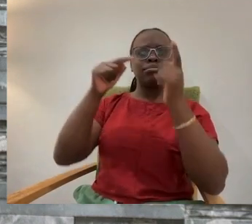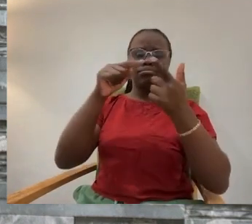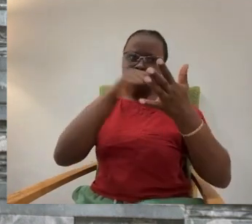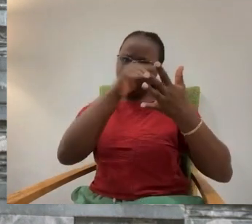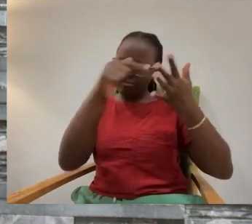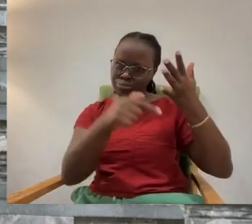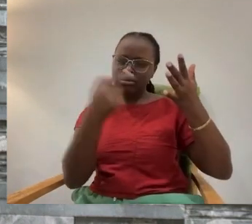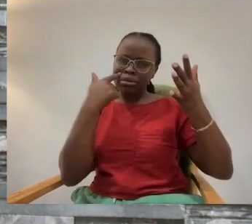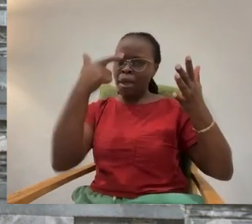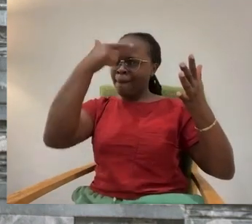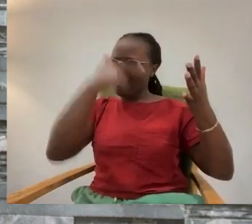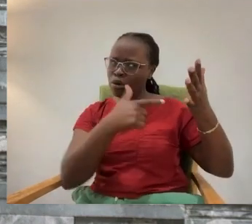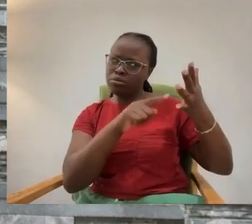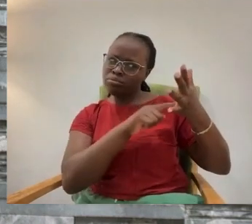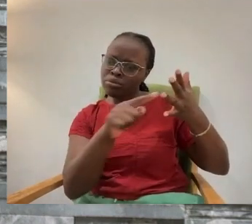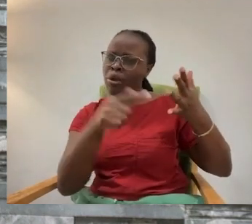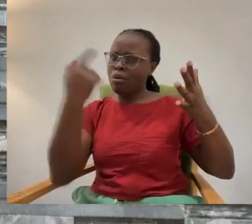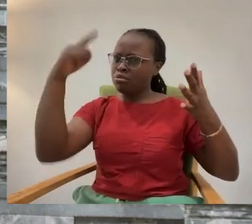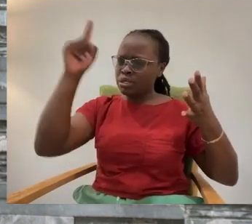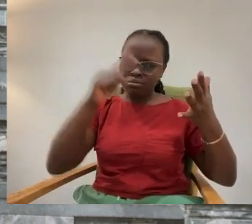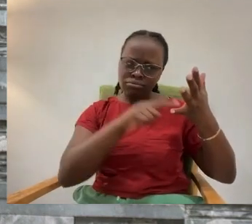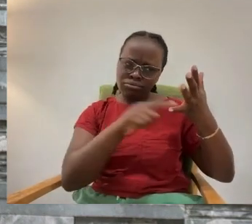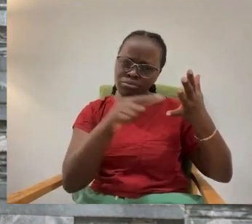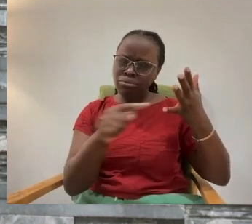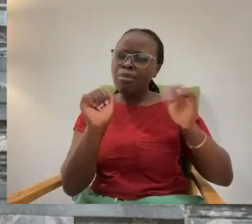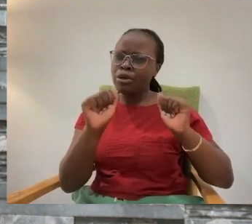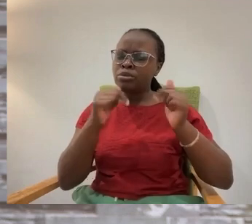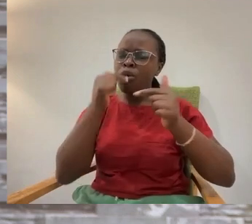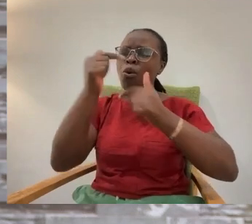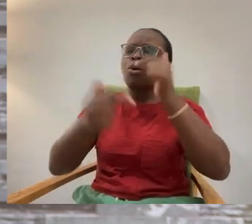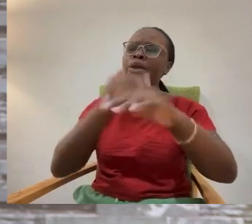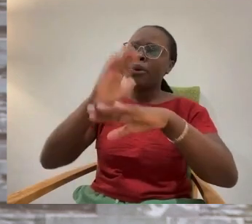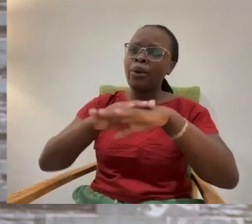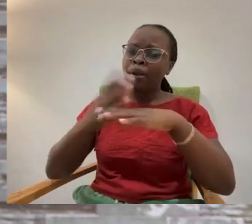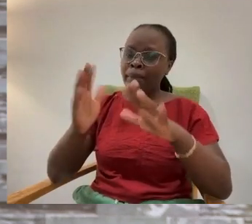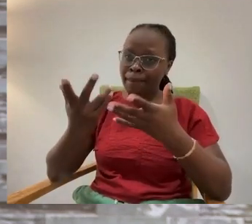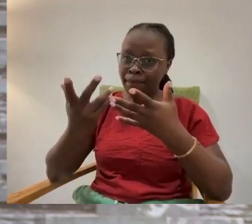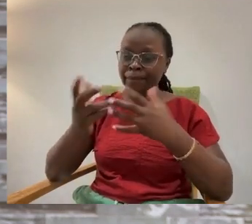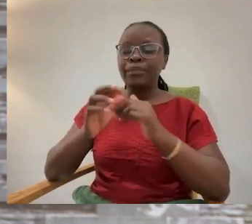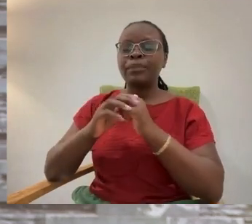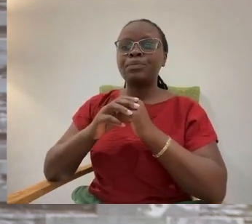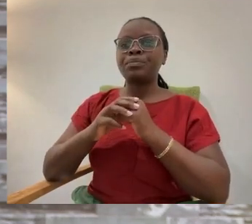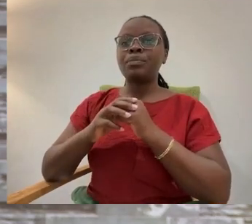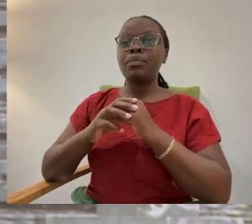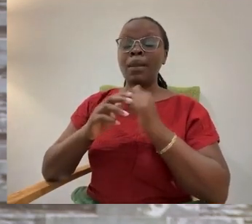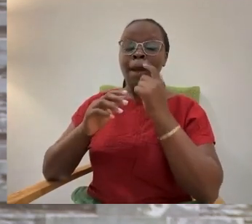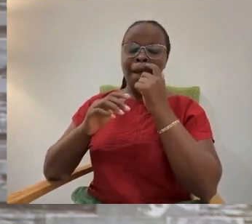or practices or approaches that would serve us well to continue? Yeah, so I think COVID caught us